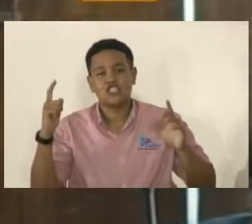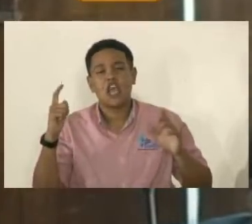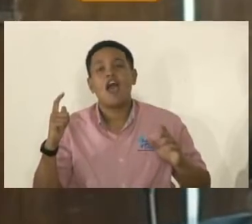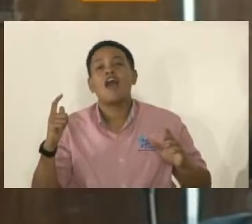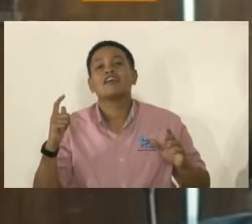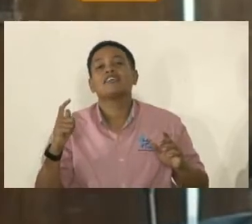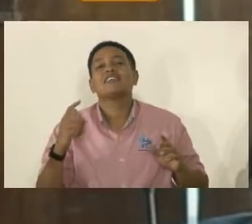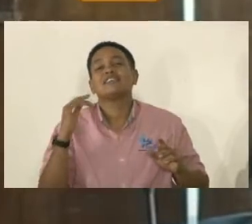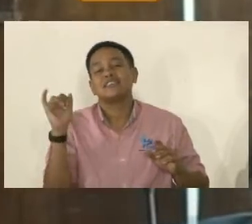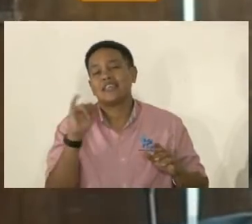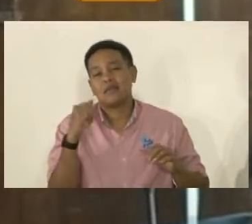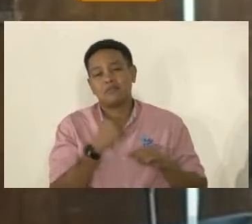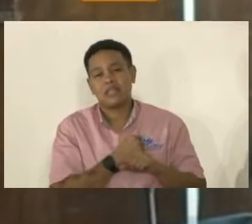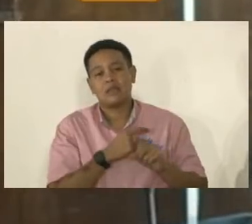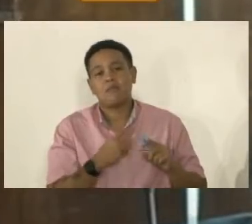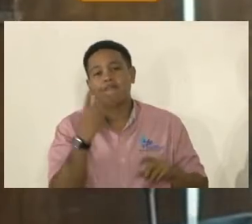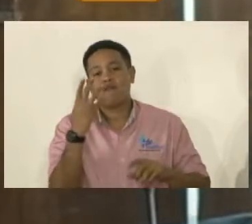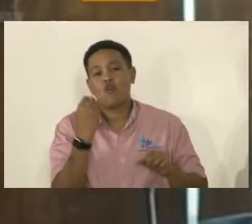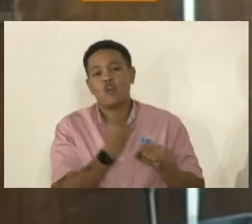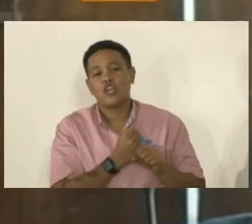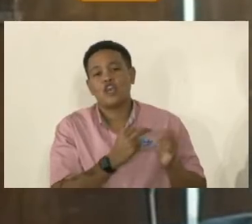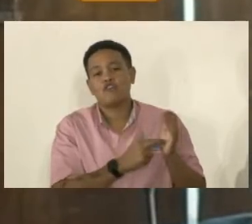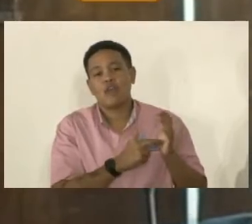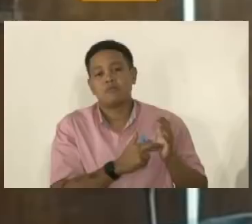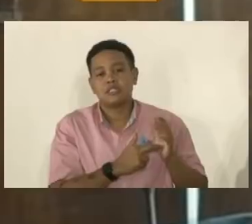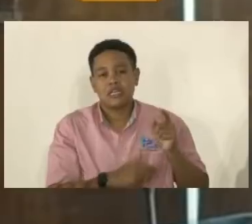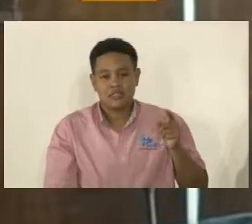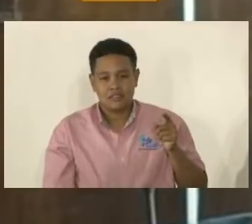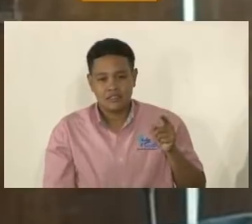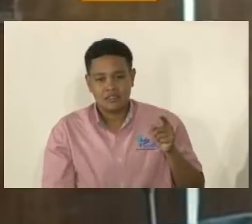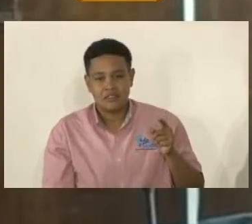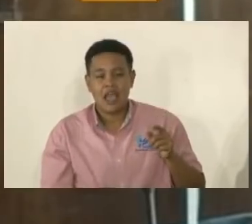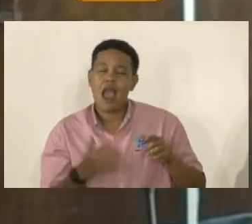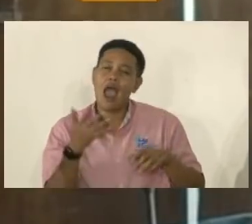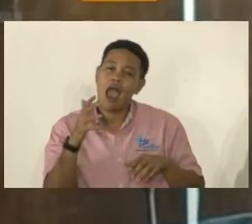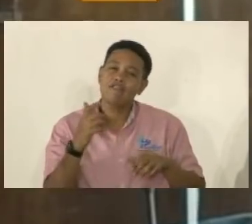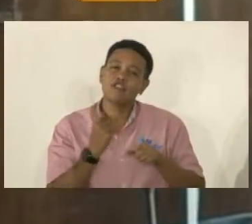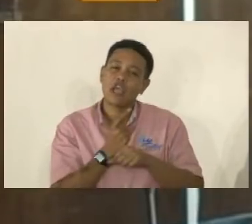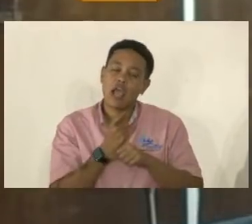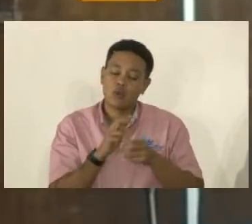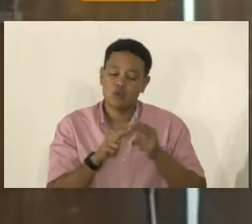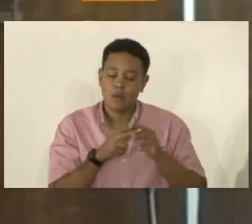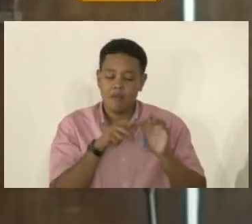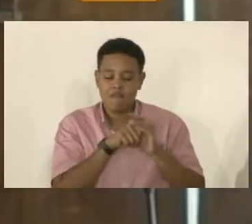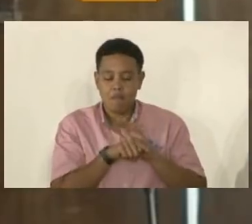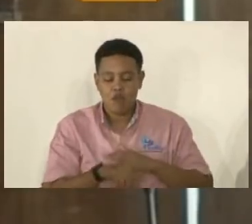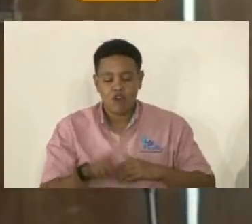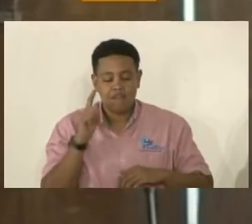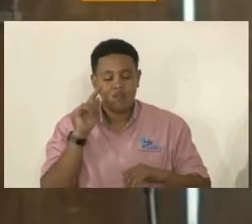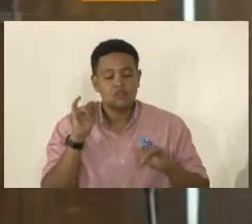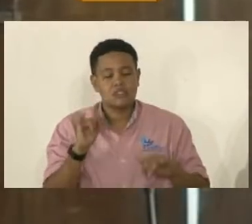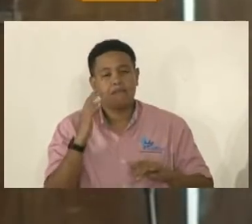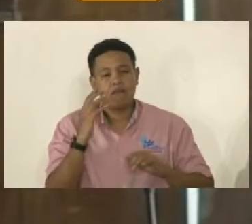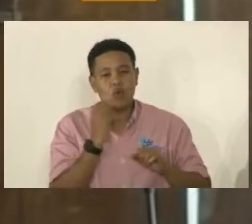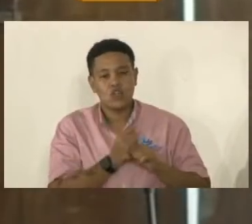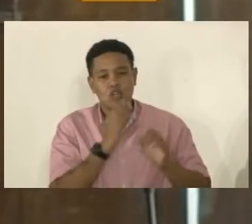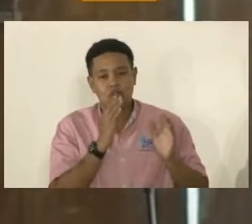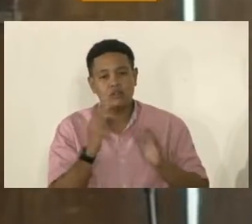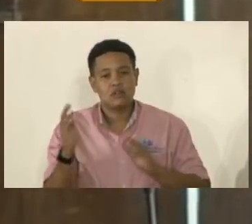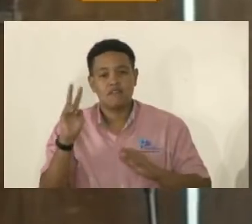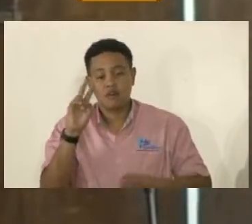4-year buckets, showing the average annual number of murders for the successive periods. So